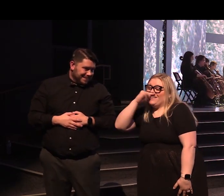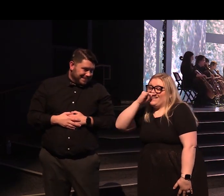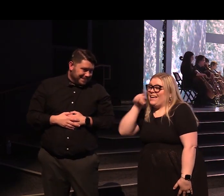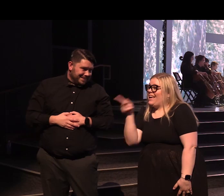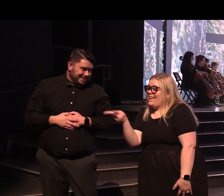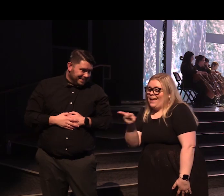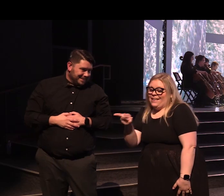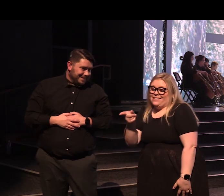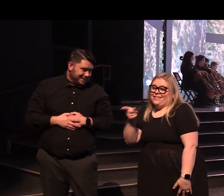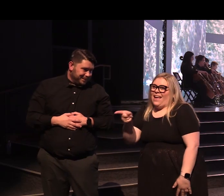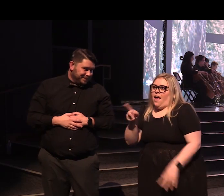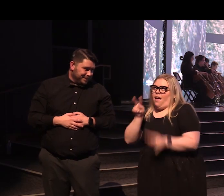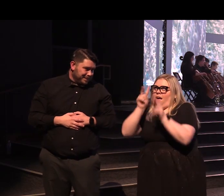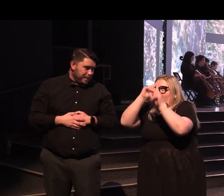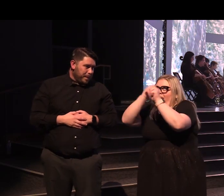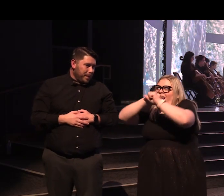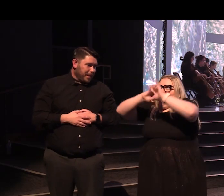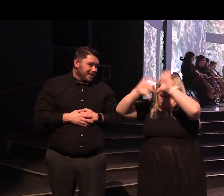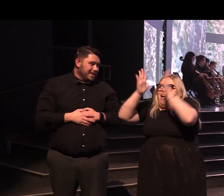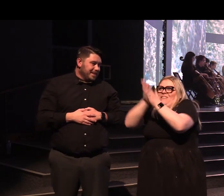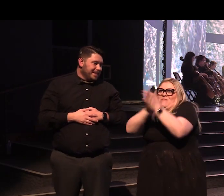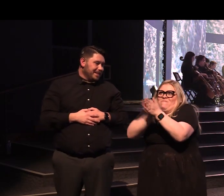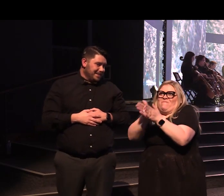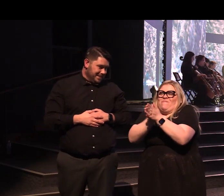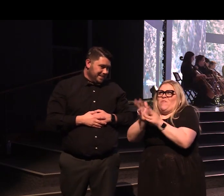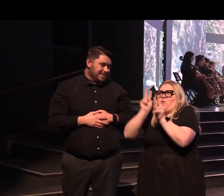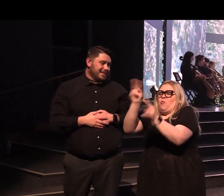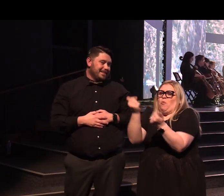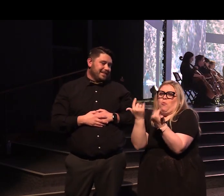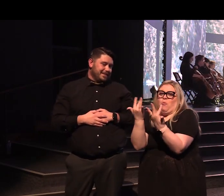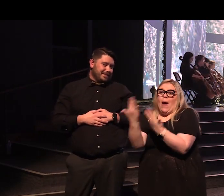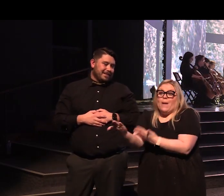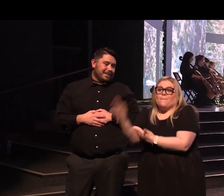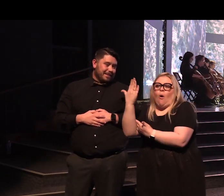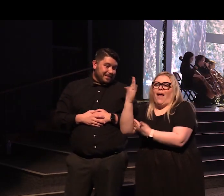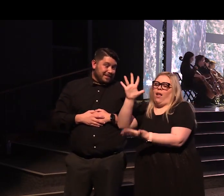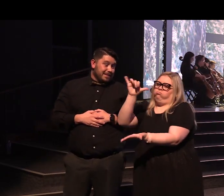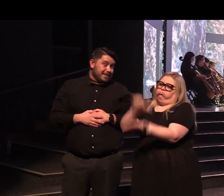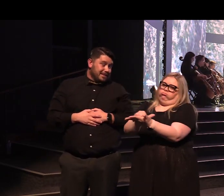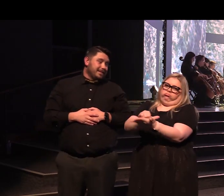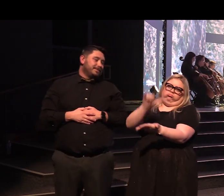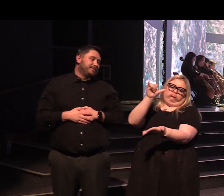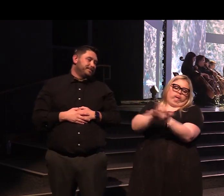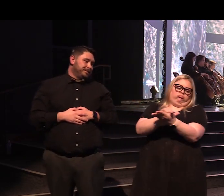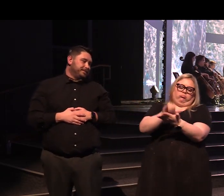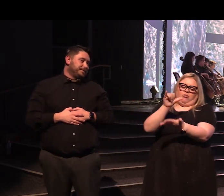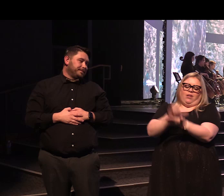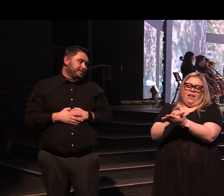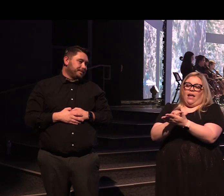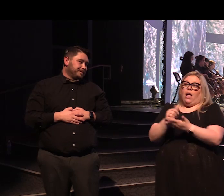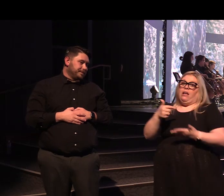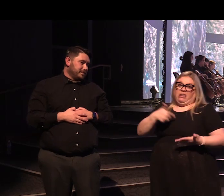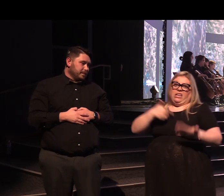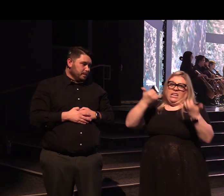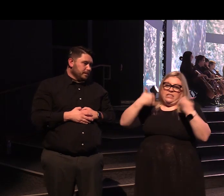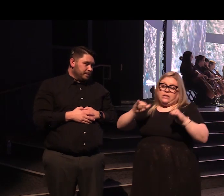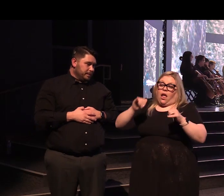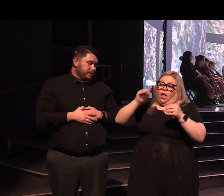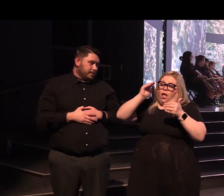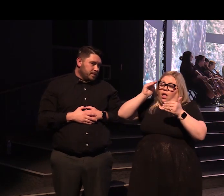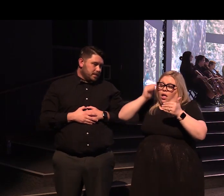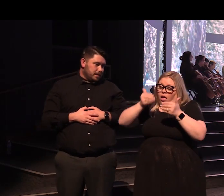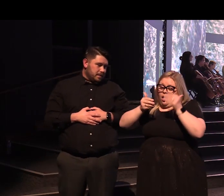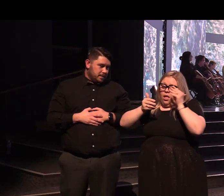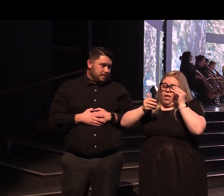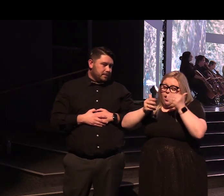own little dreamers. I just can't wait till daylight, and in my